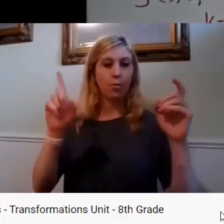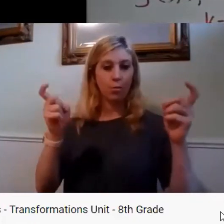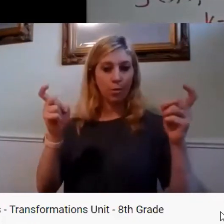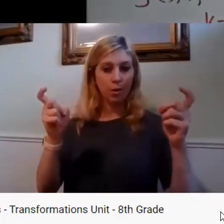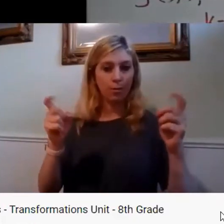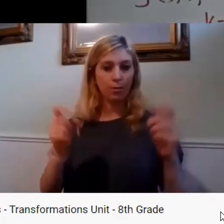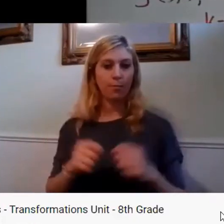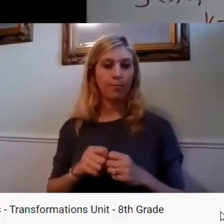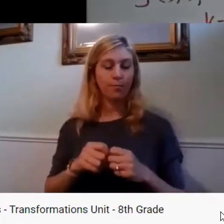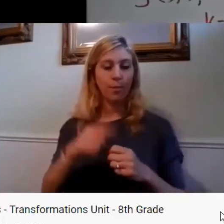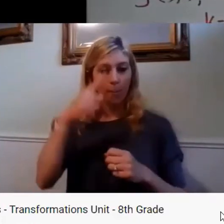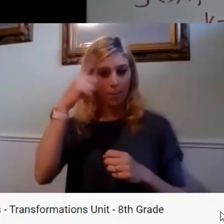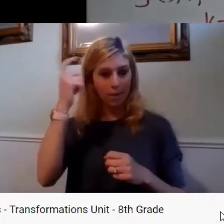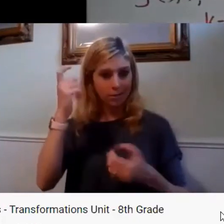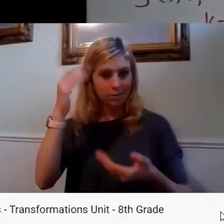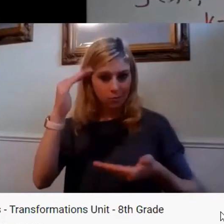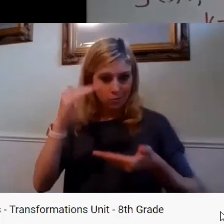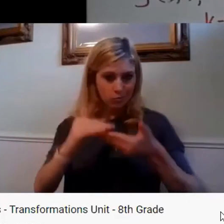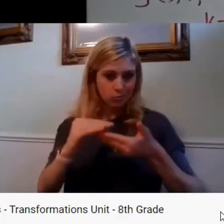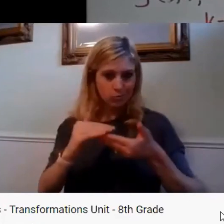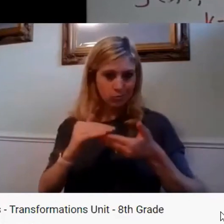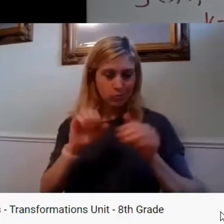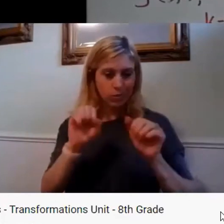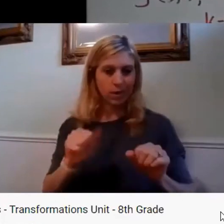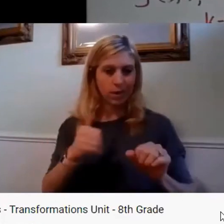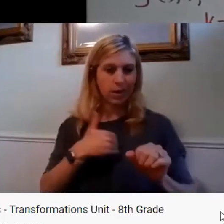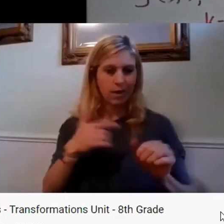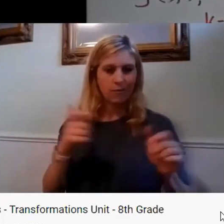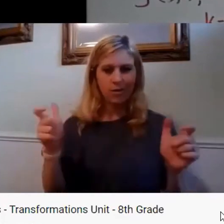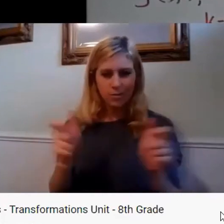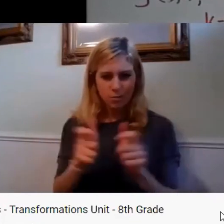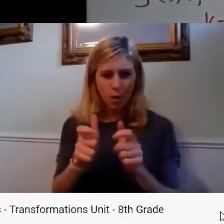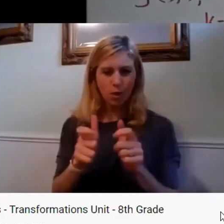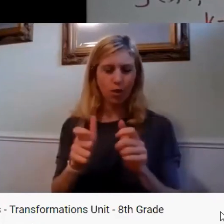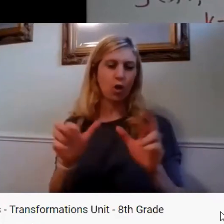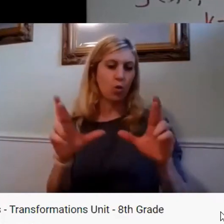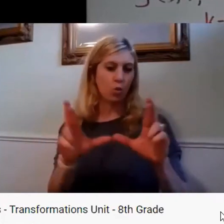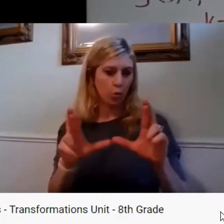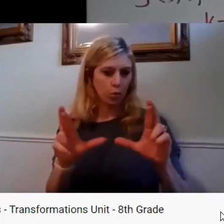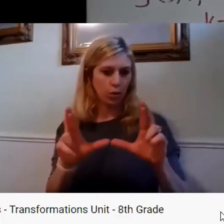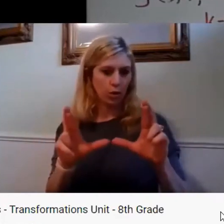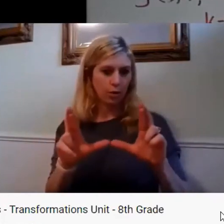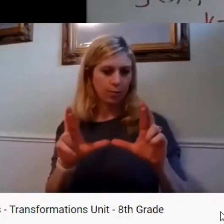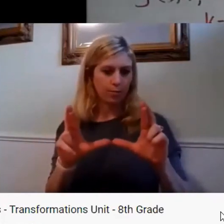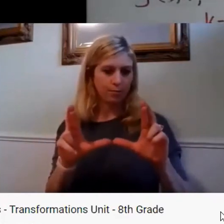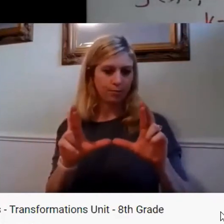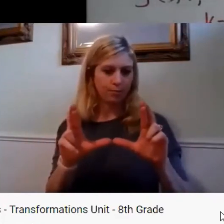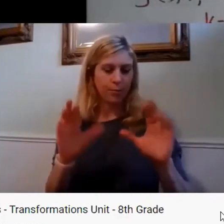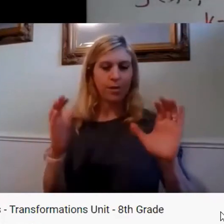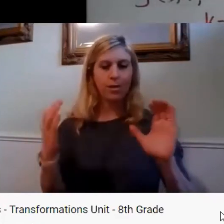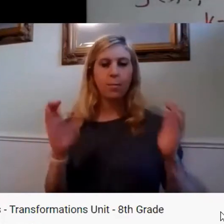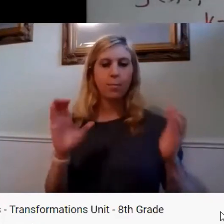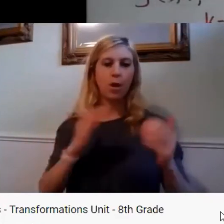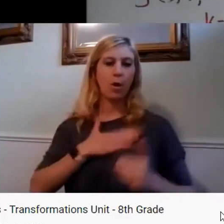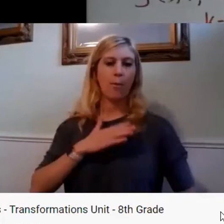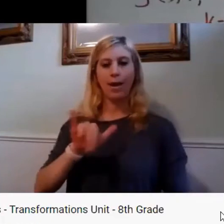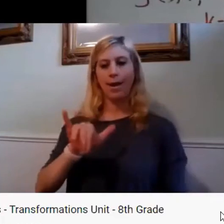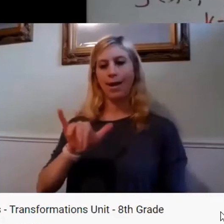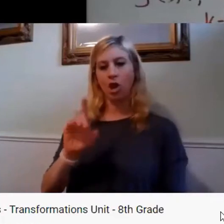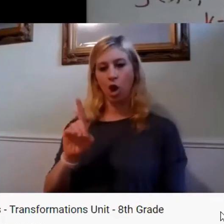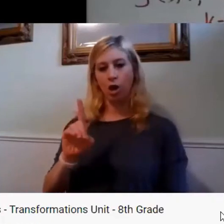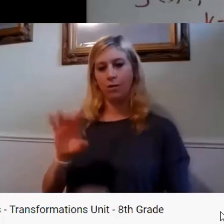ruler than my yardstick. Let me get my handy dandy ruler.